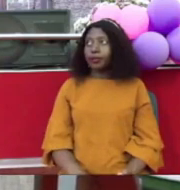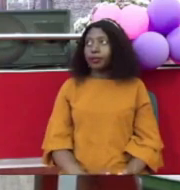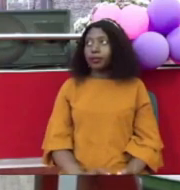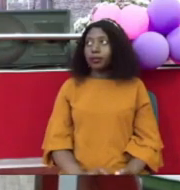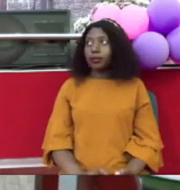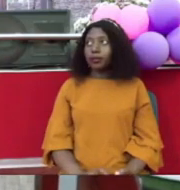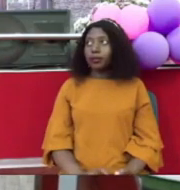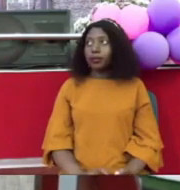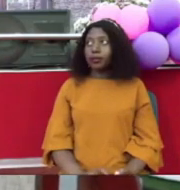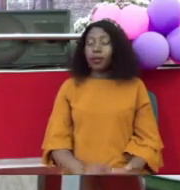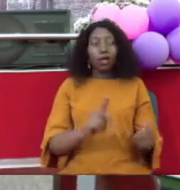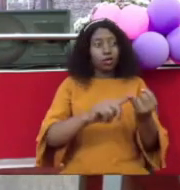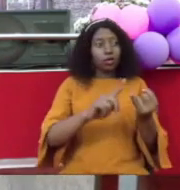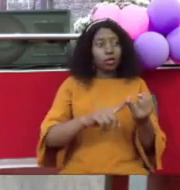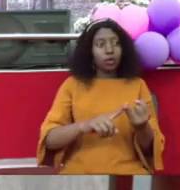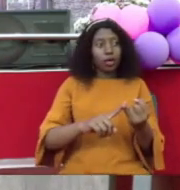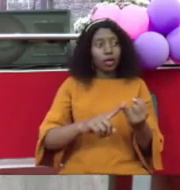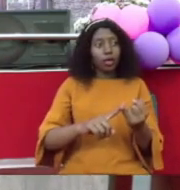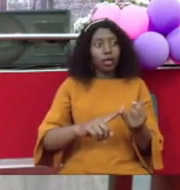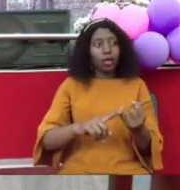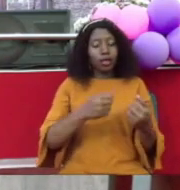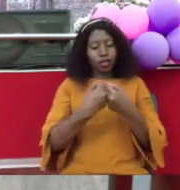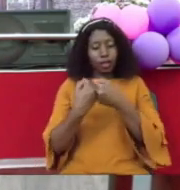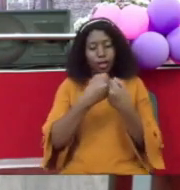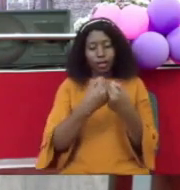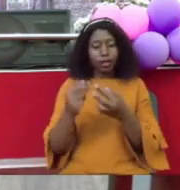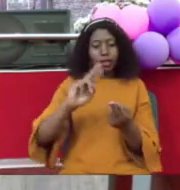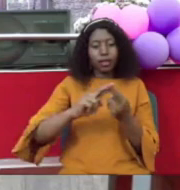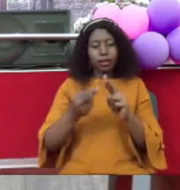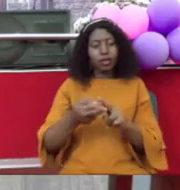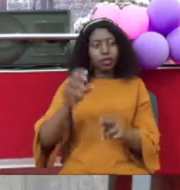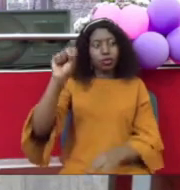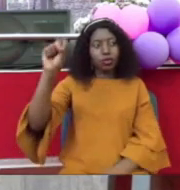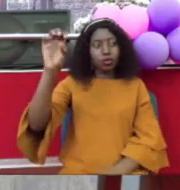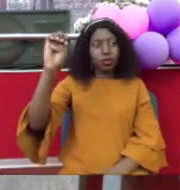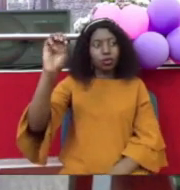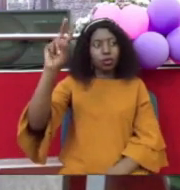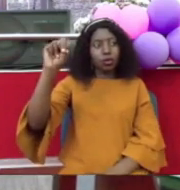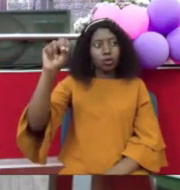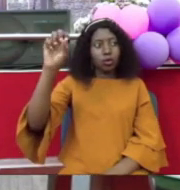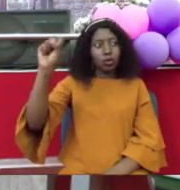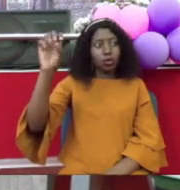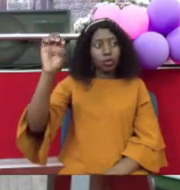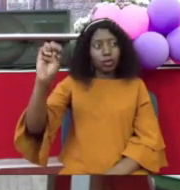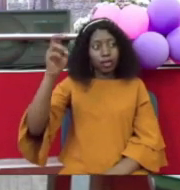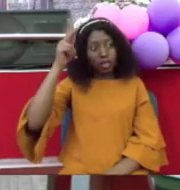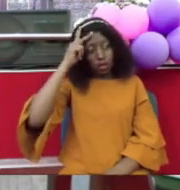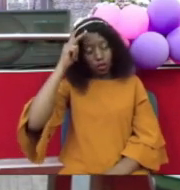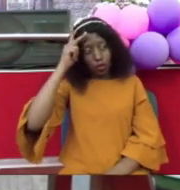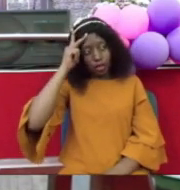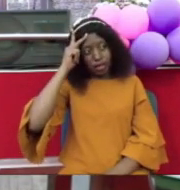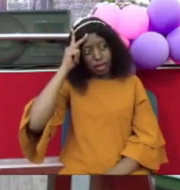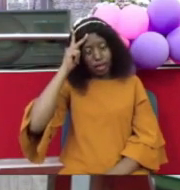these storms related to the sense knowledge. Ambazo zinahusiana na maarifa tu ya kuhisi ama kuona. There are things